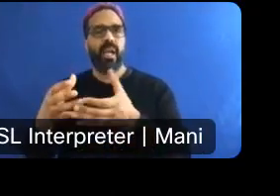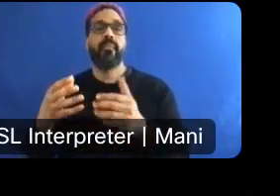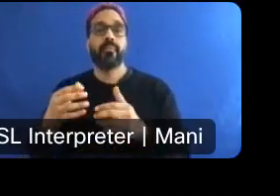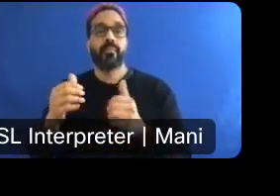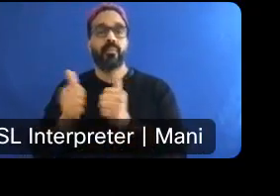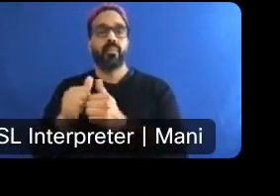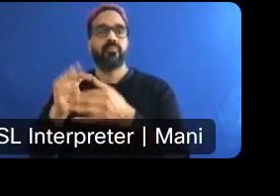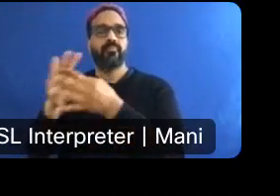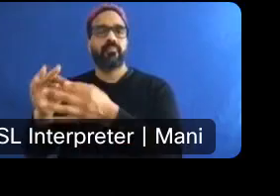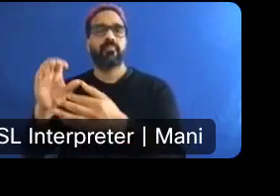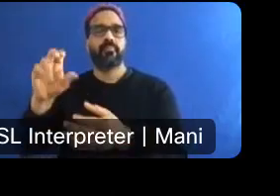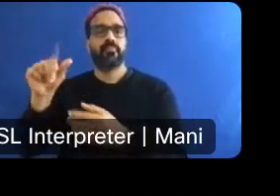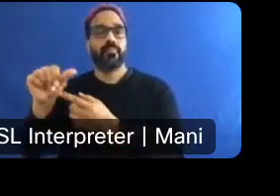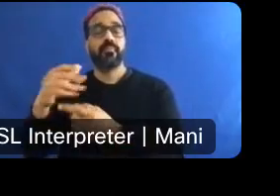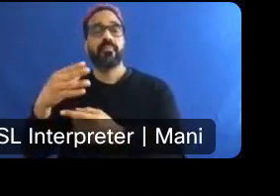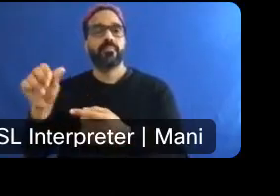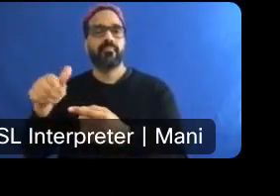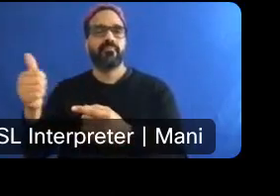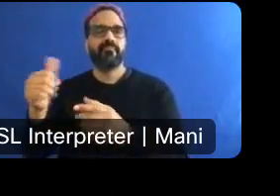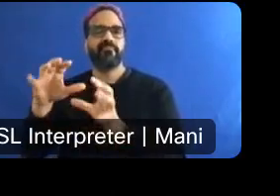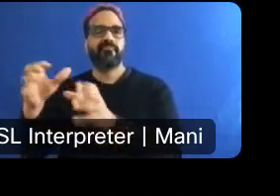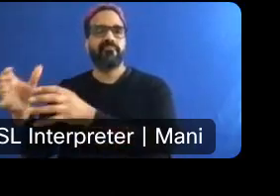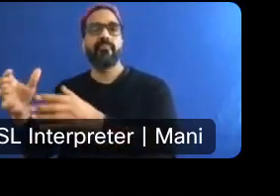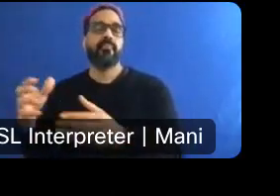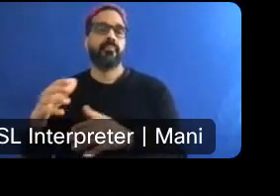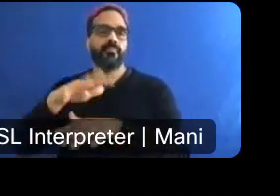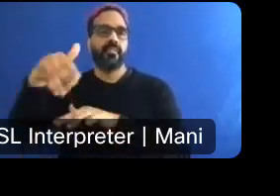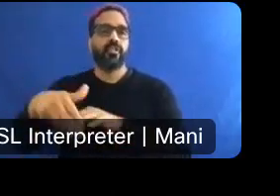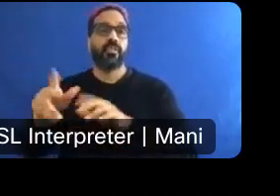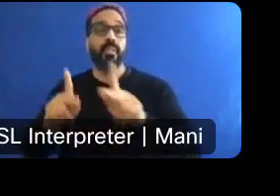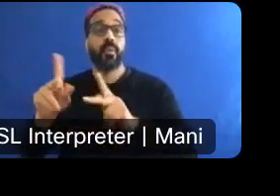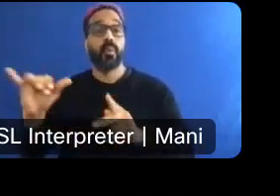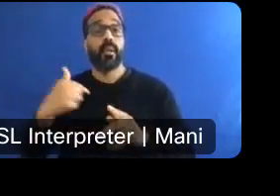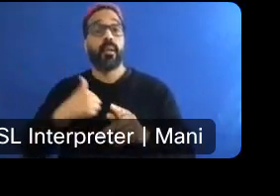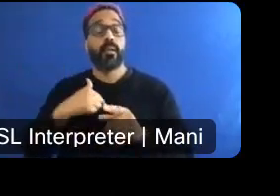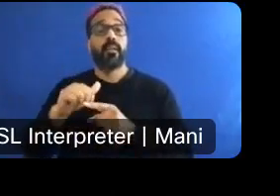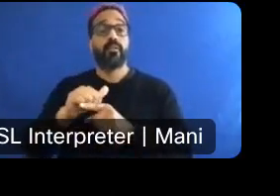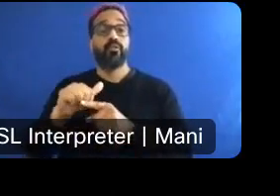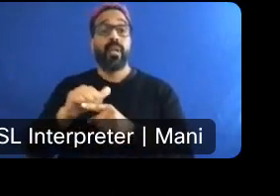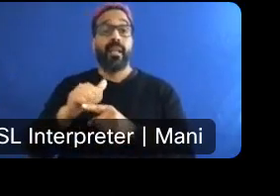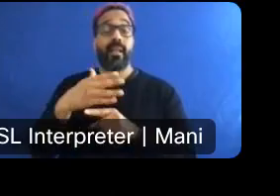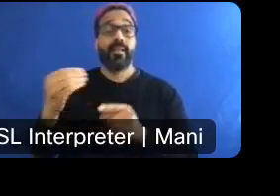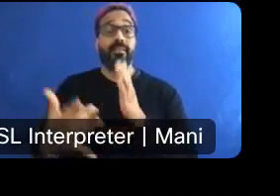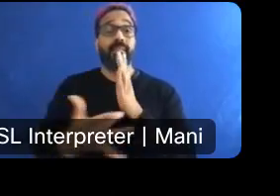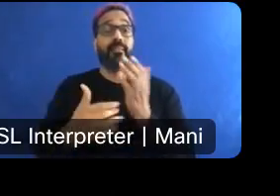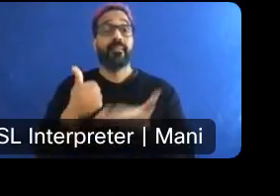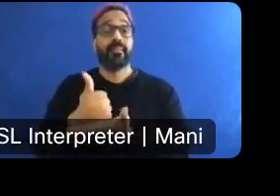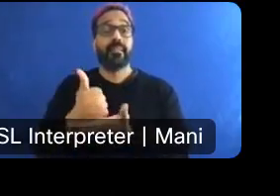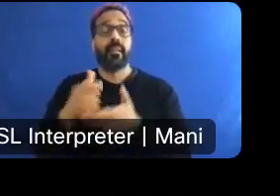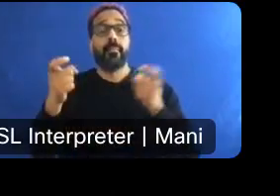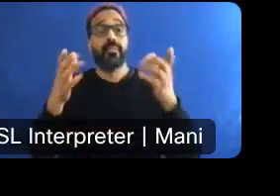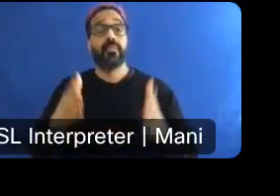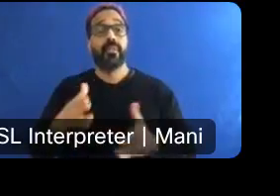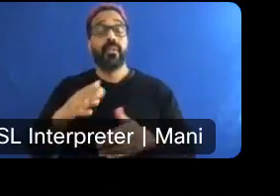Caldwell tribes as well. I am also the Training and Technical Assistance Manager with the National Center on